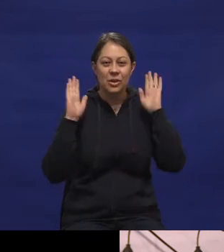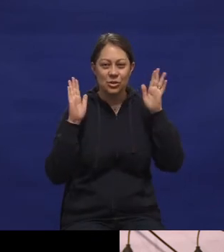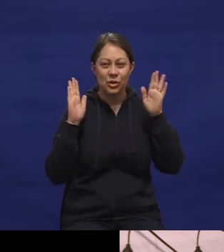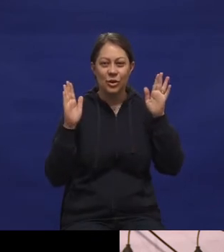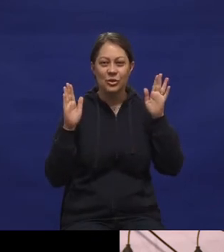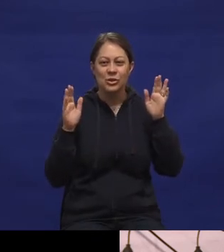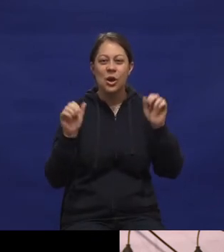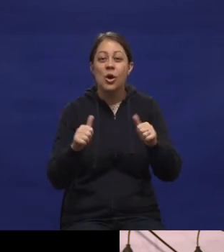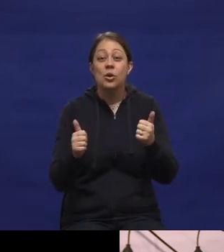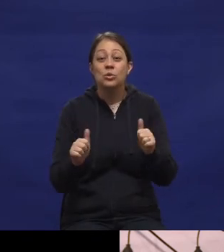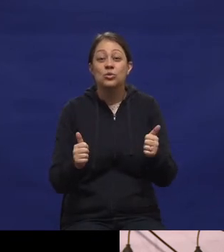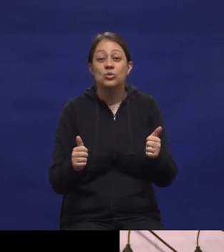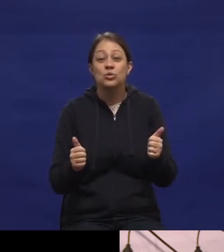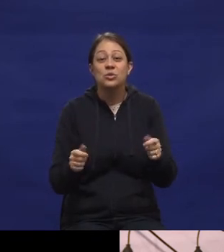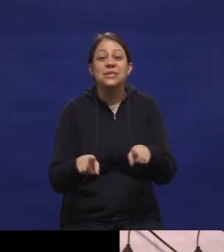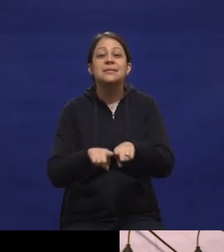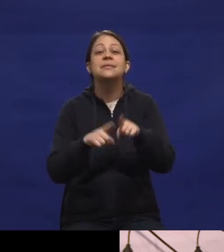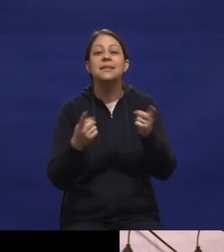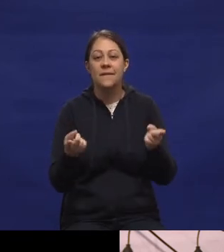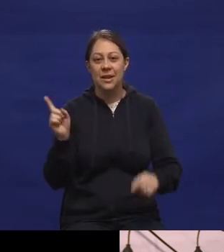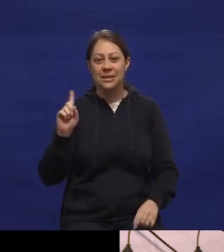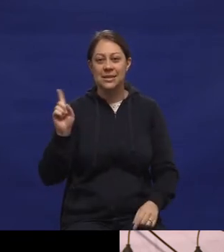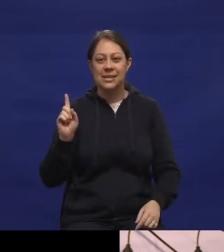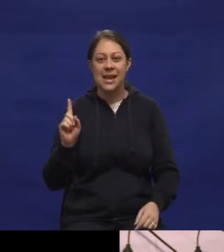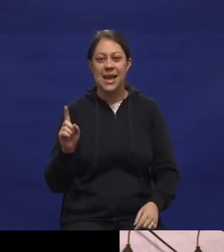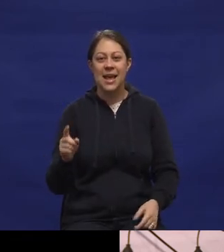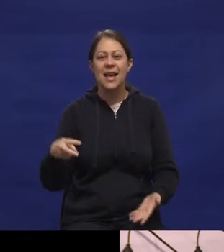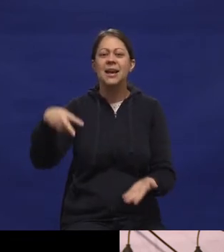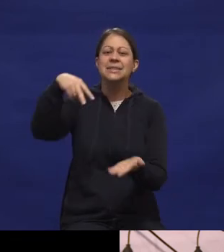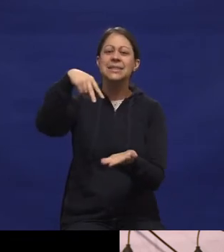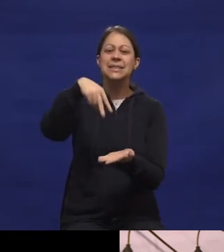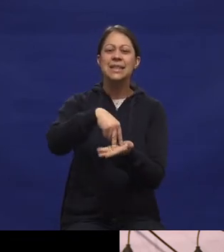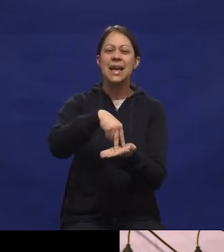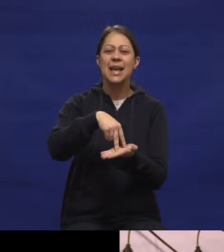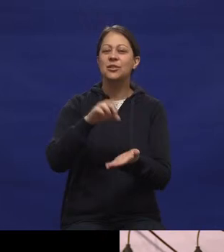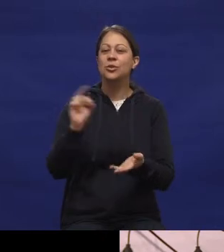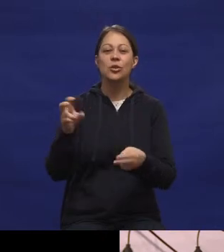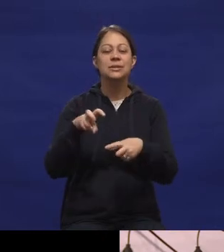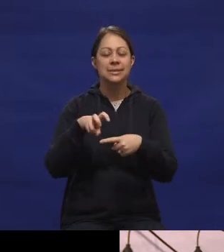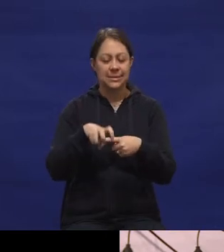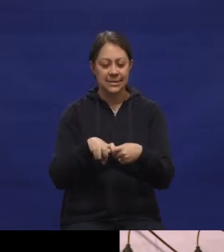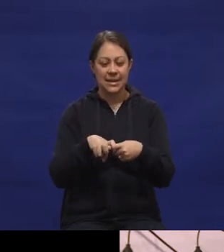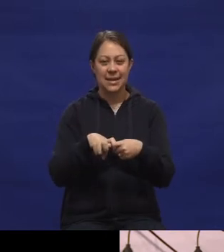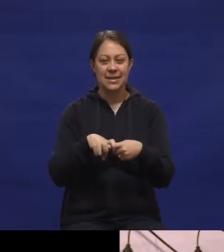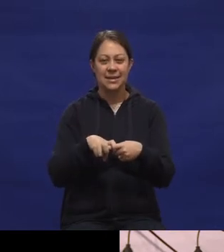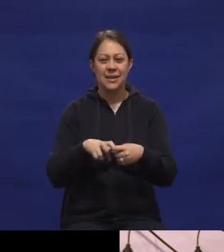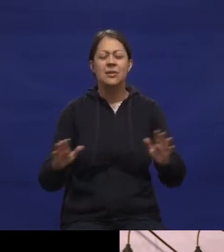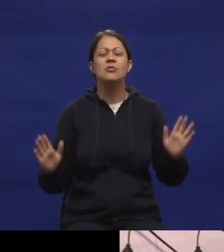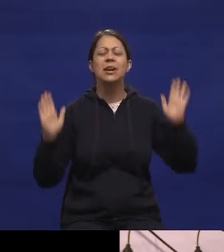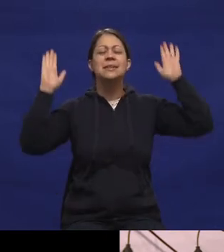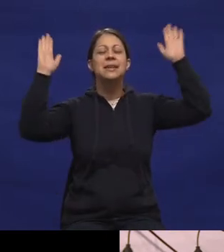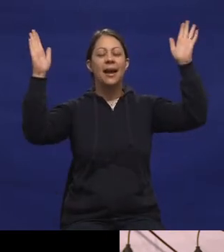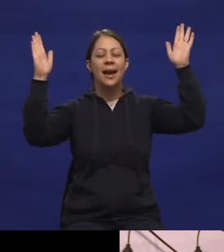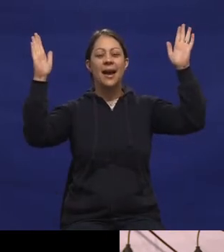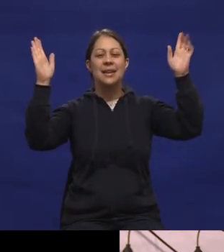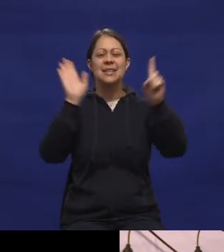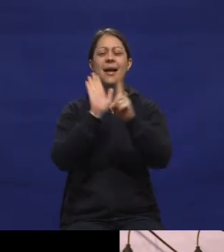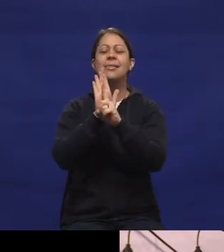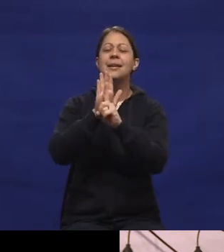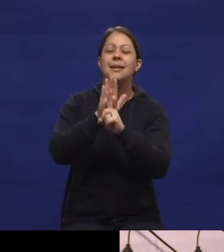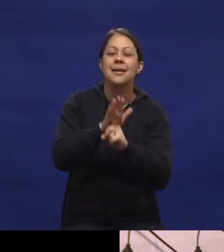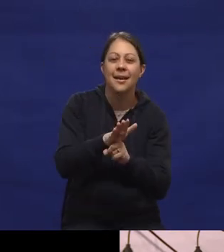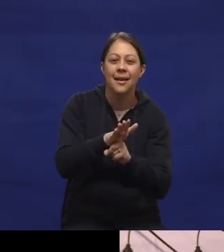something different today? Don't just sit down when worship's on. Why not stand, lift your hands, lean in with everything you've got. Lean into the preaching. You